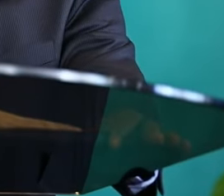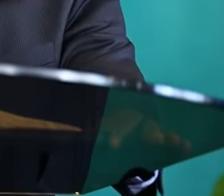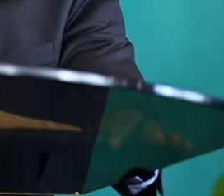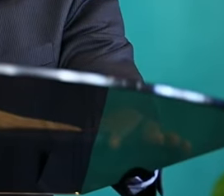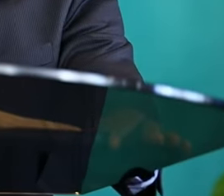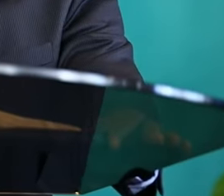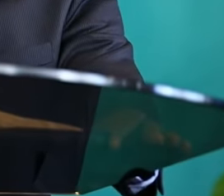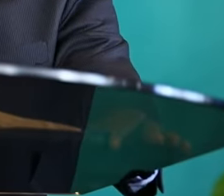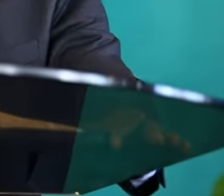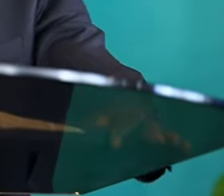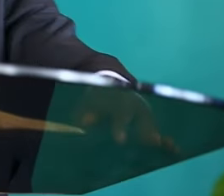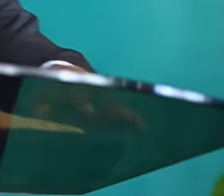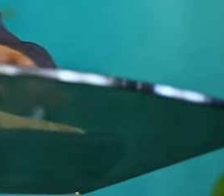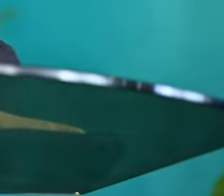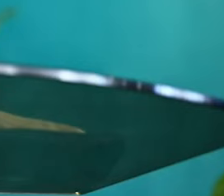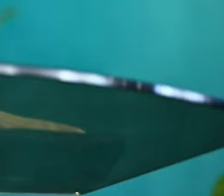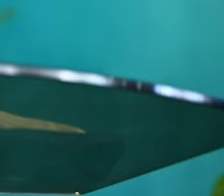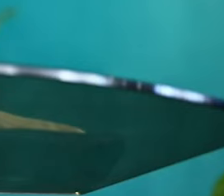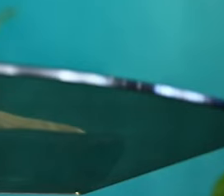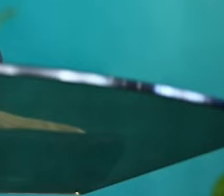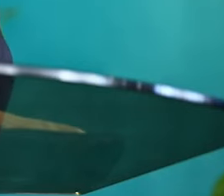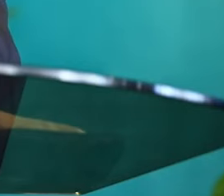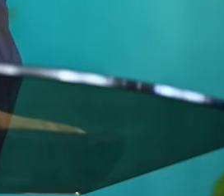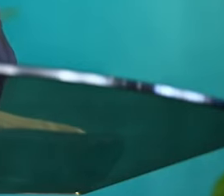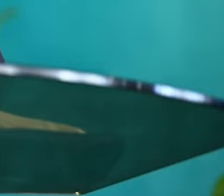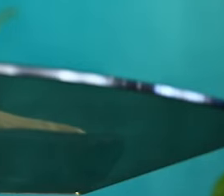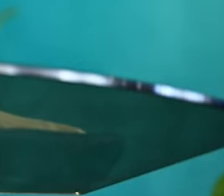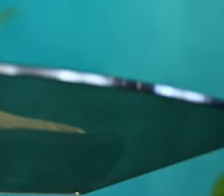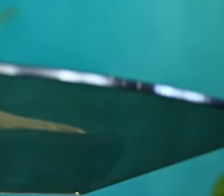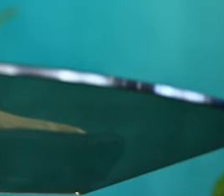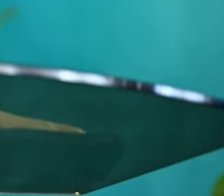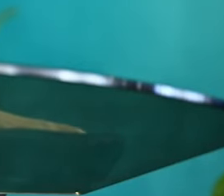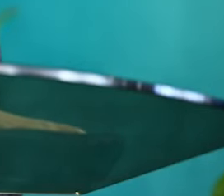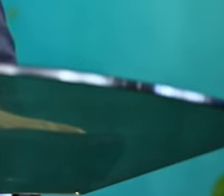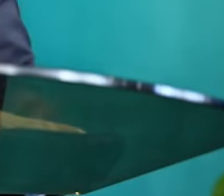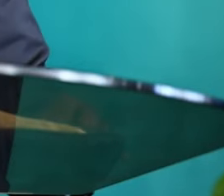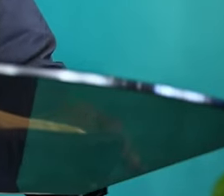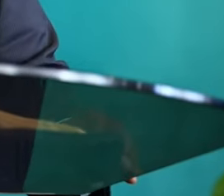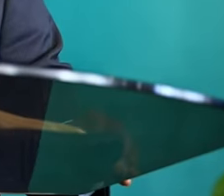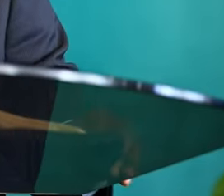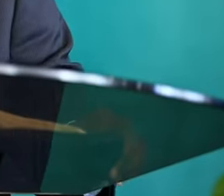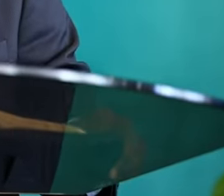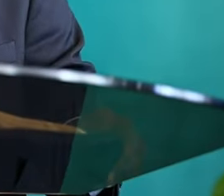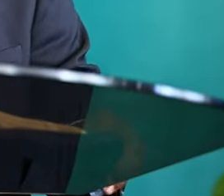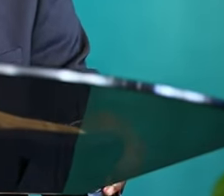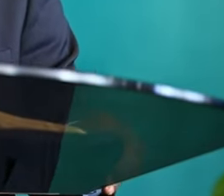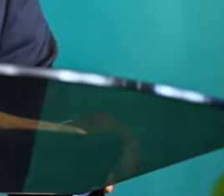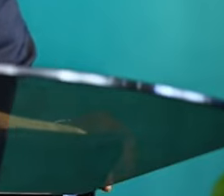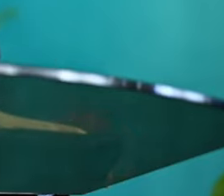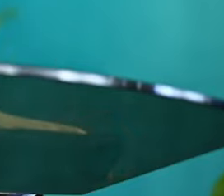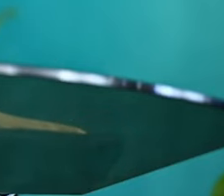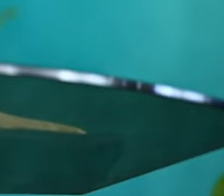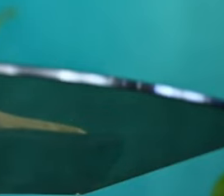back. And these two are ready to face the Philistines. They are ready to face the